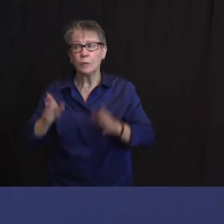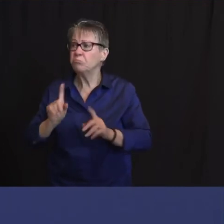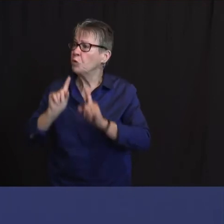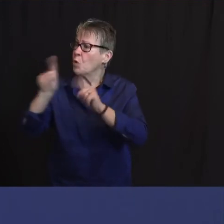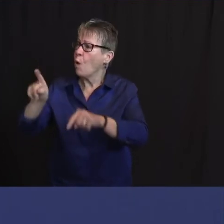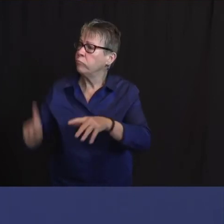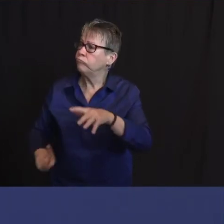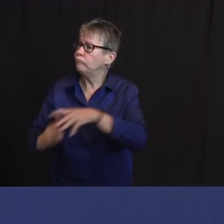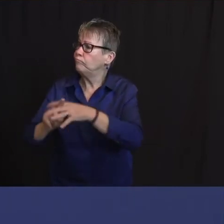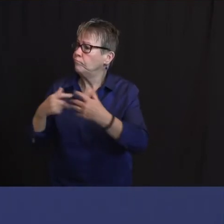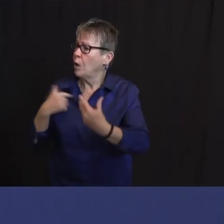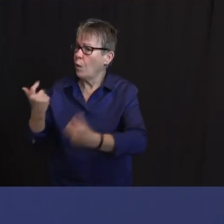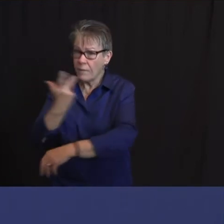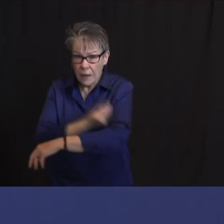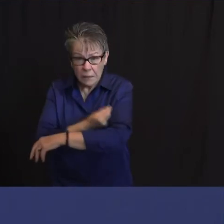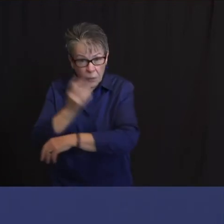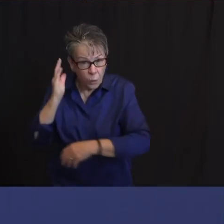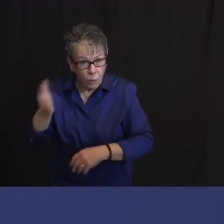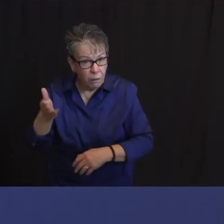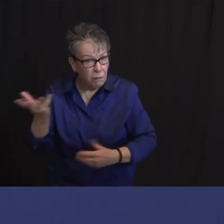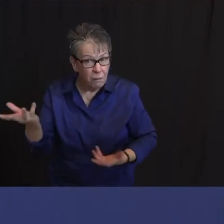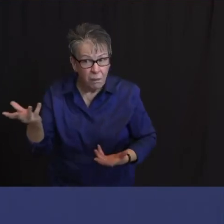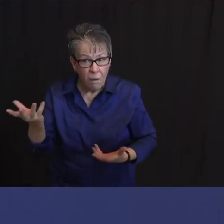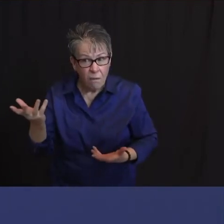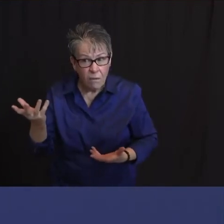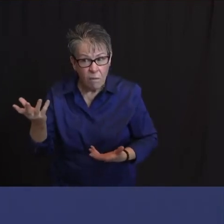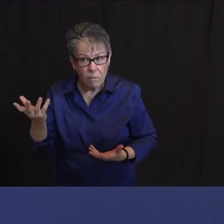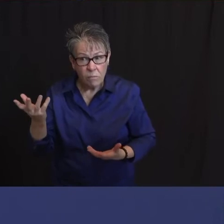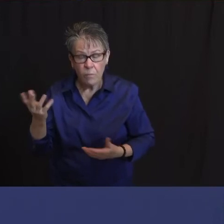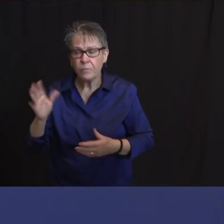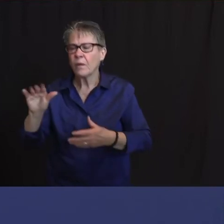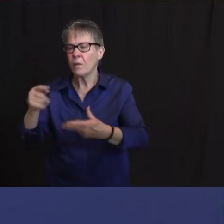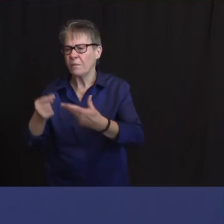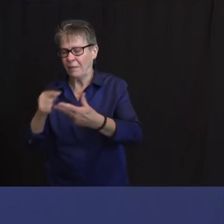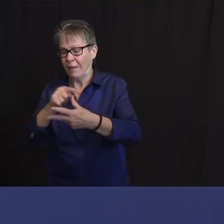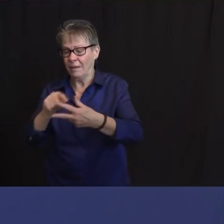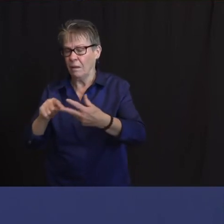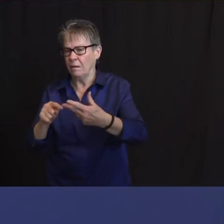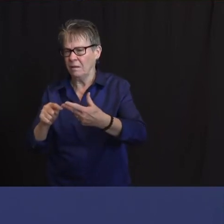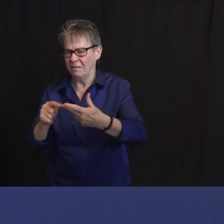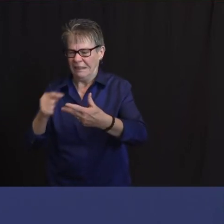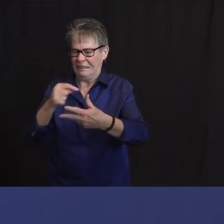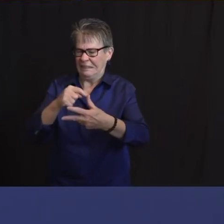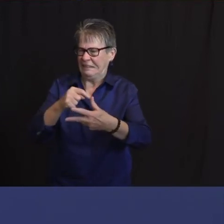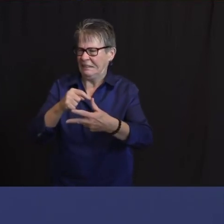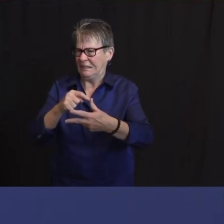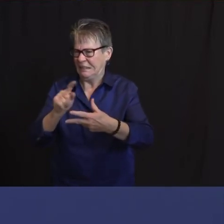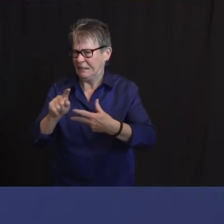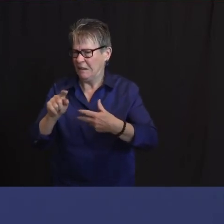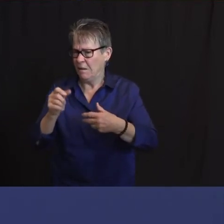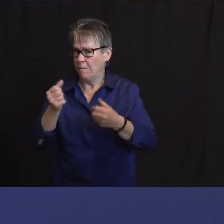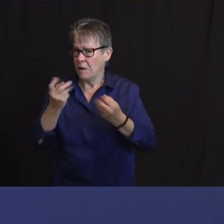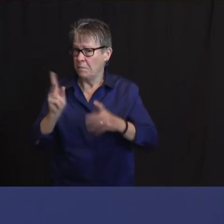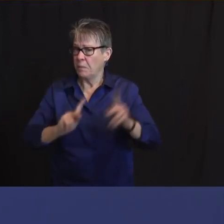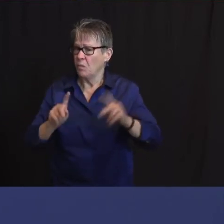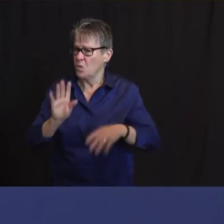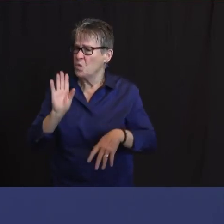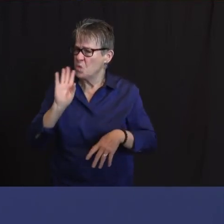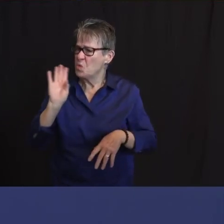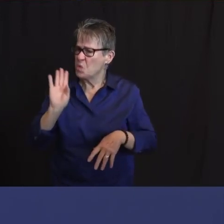of related to the first one. We've heard from several people who have expressed a great deal of frustration about trying to